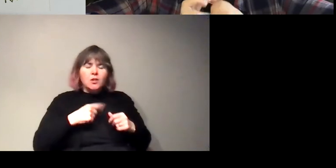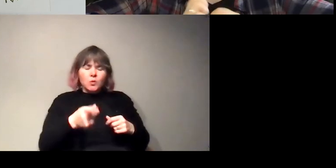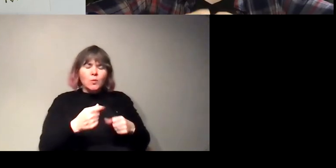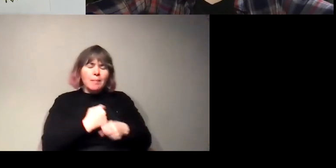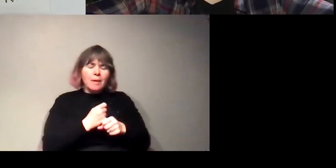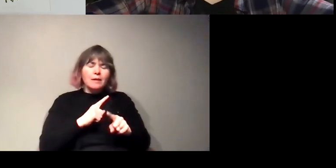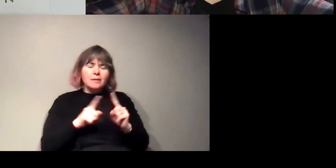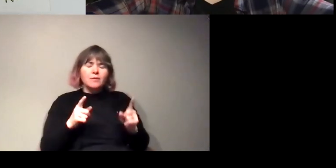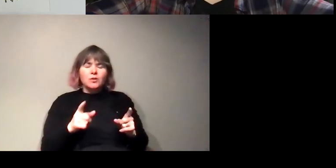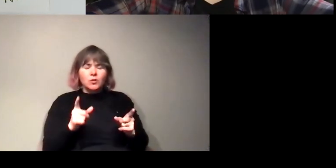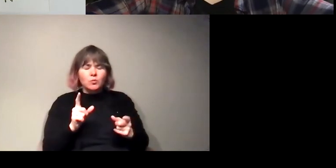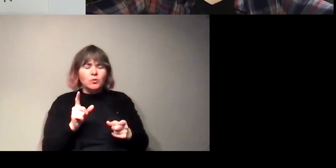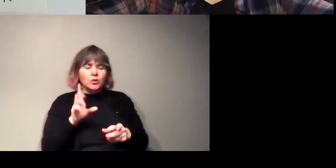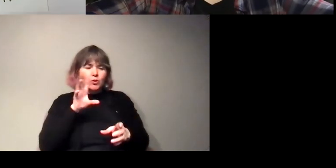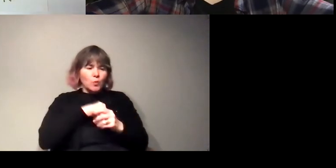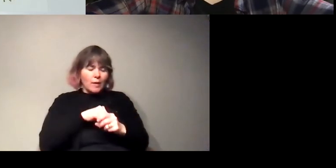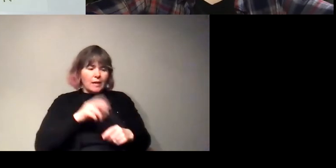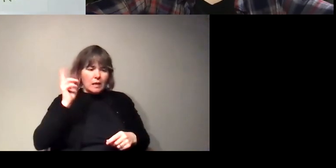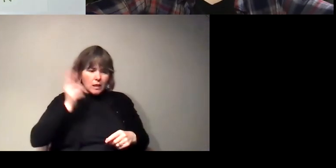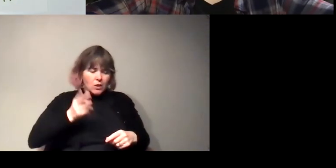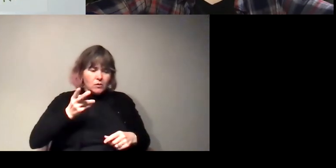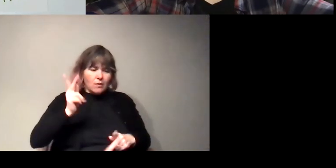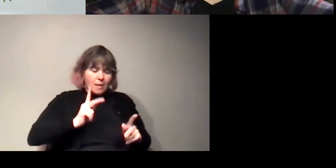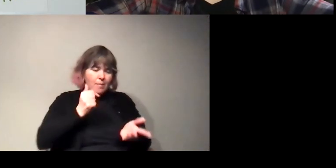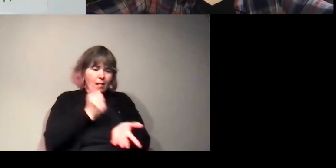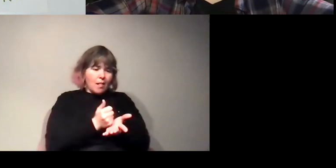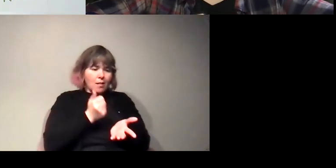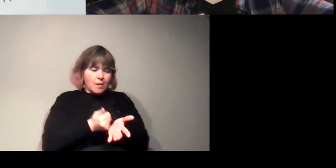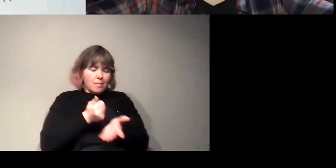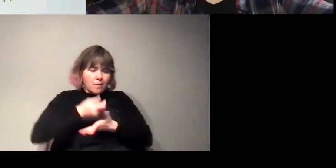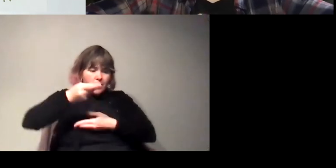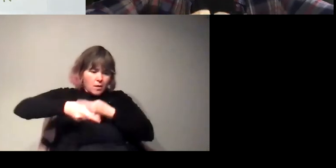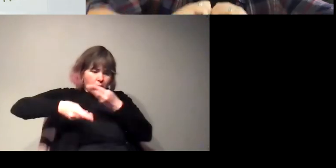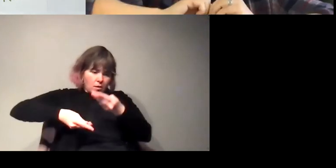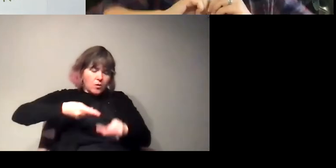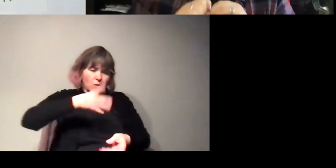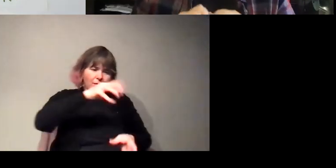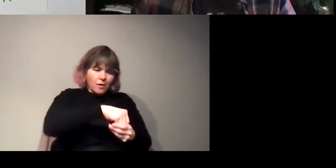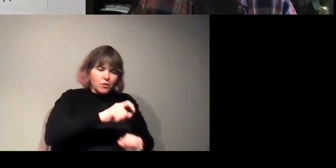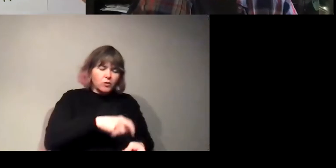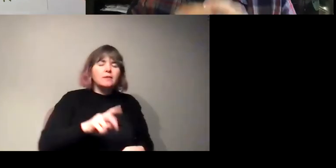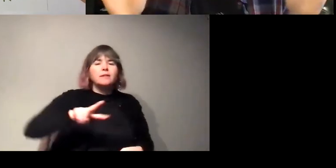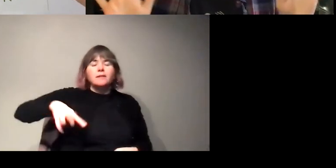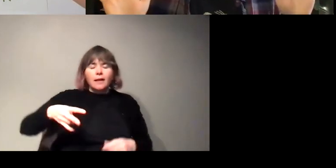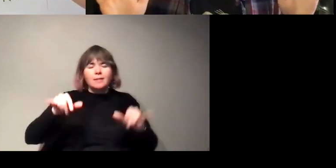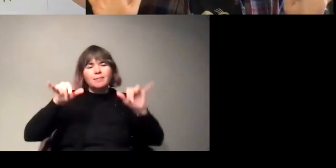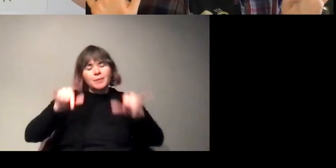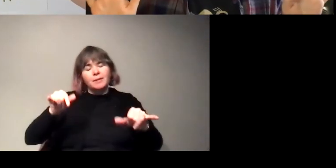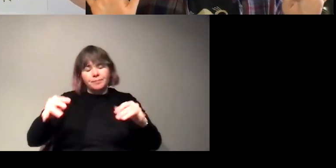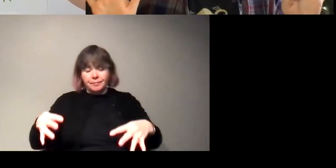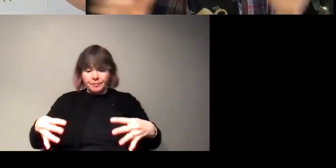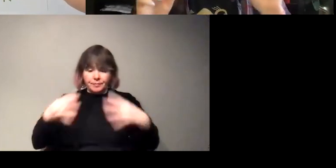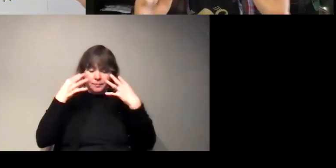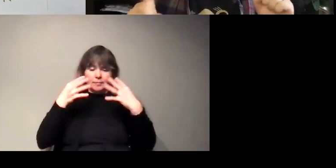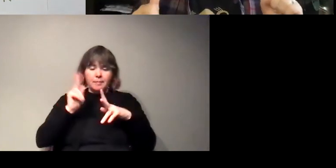a long, long, long history of people helping out in their environment. Awesome. And the second question that we have is, you still have everybody's attention